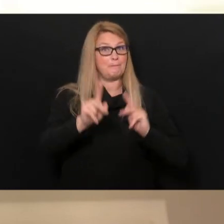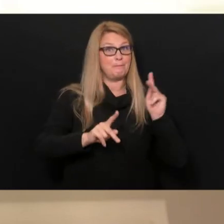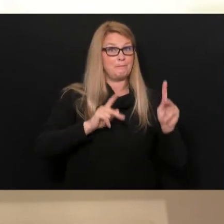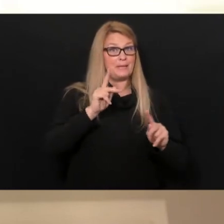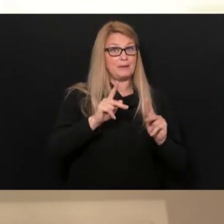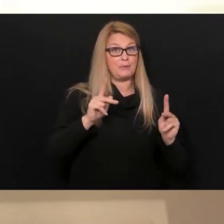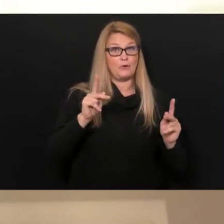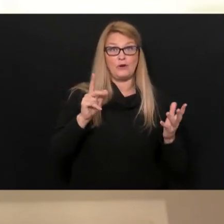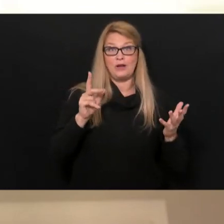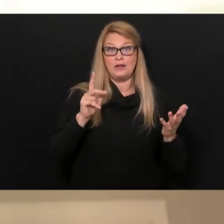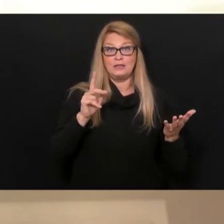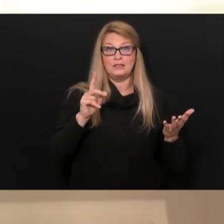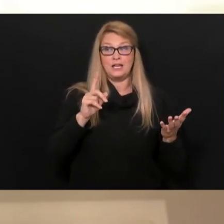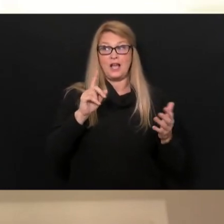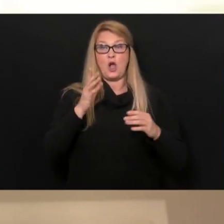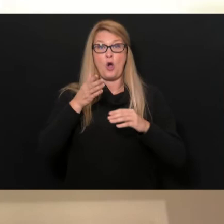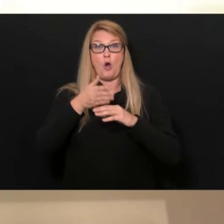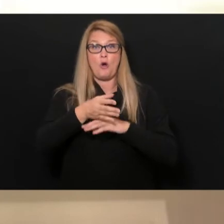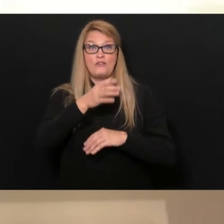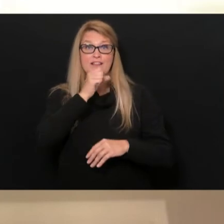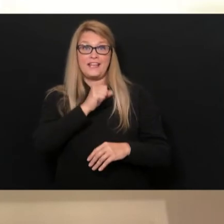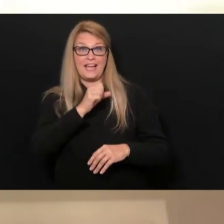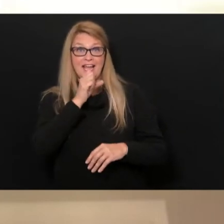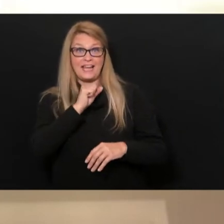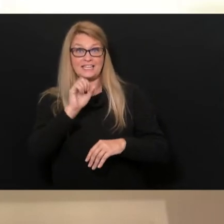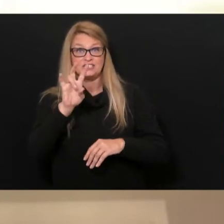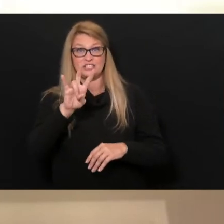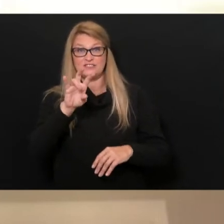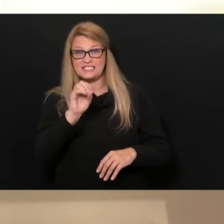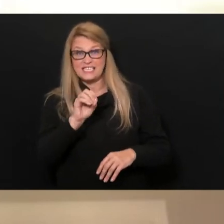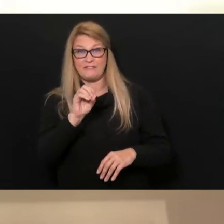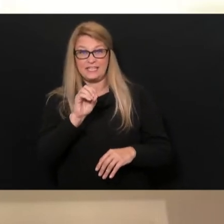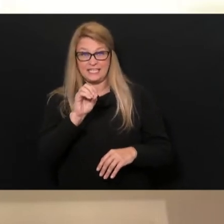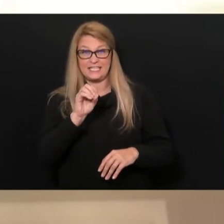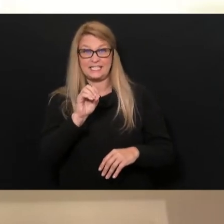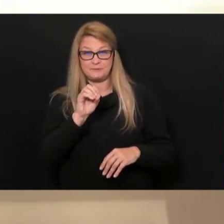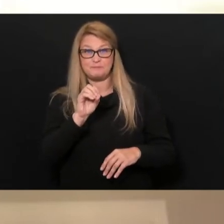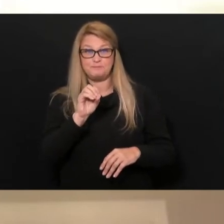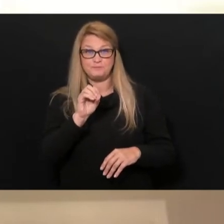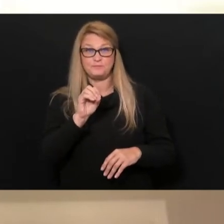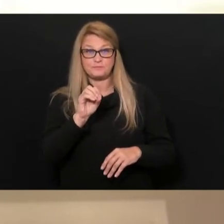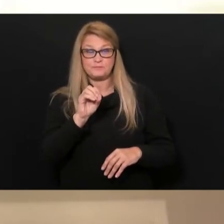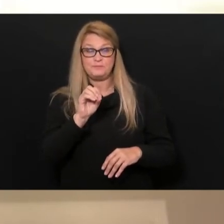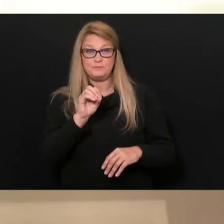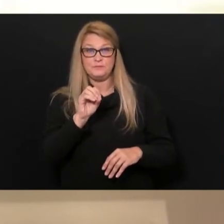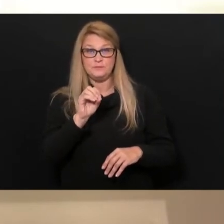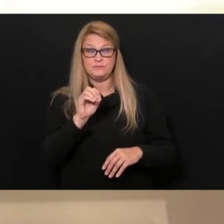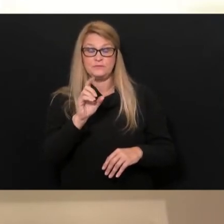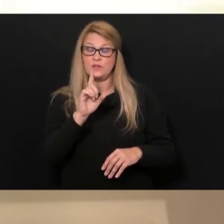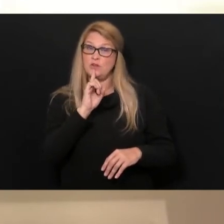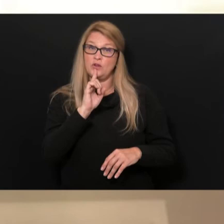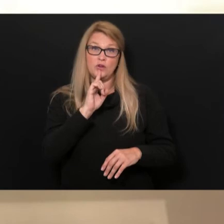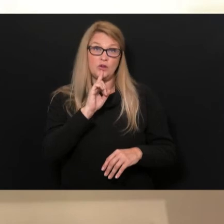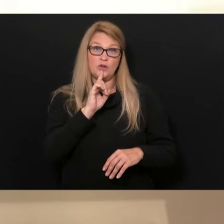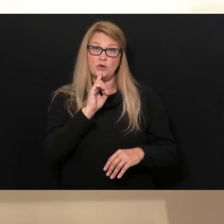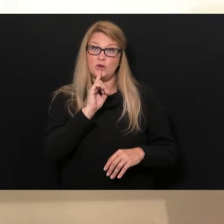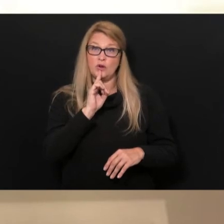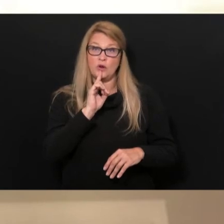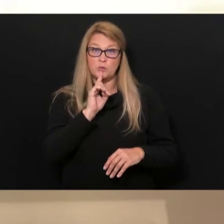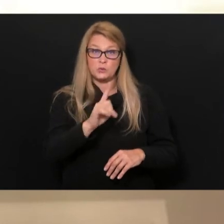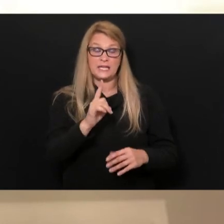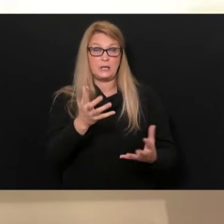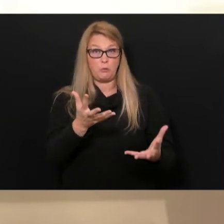pointed out, people over the age of 70 in particular are really interested in getting